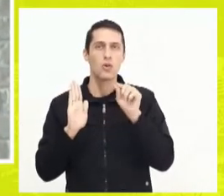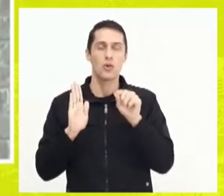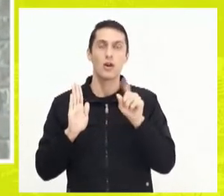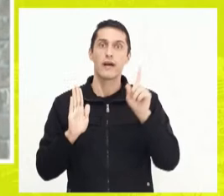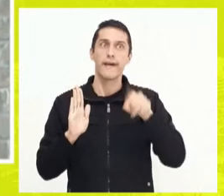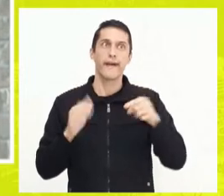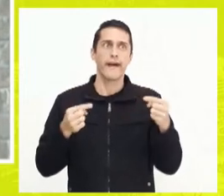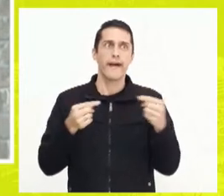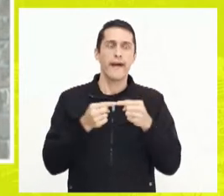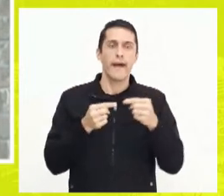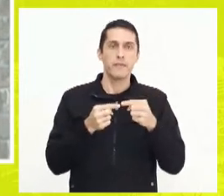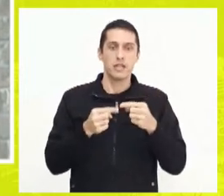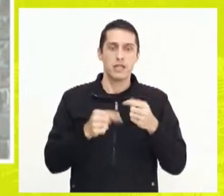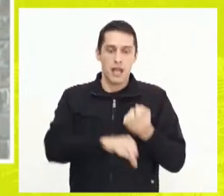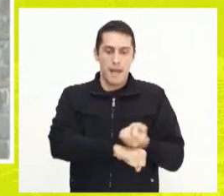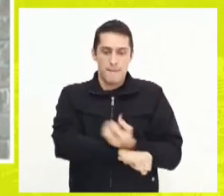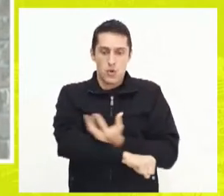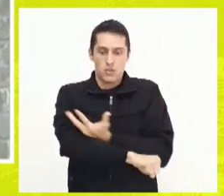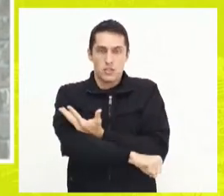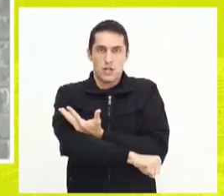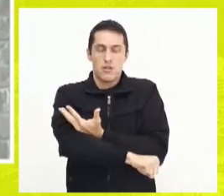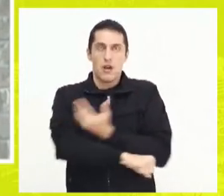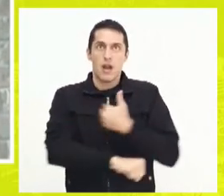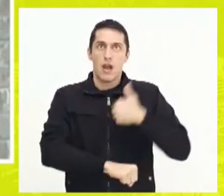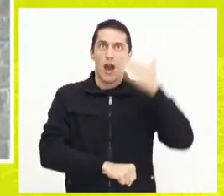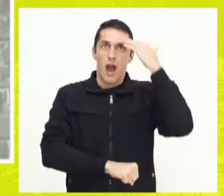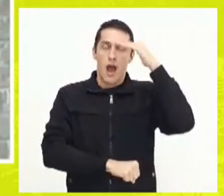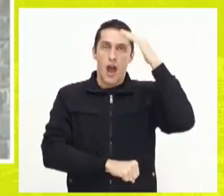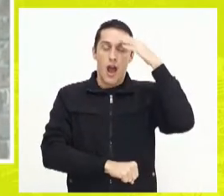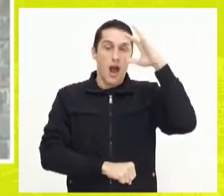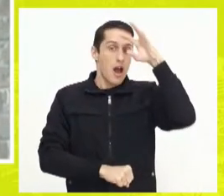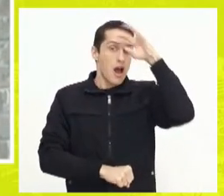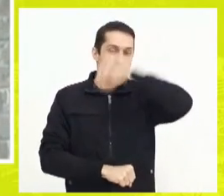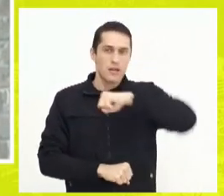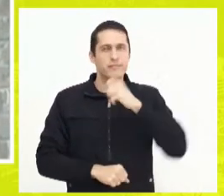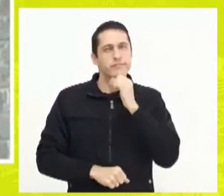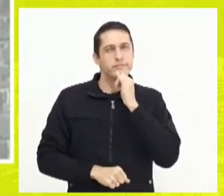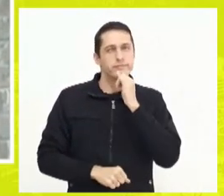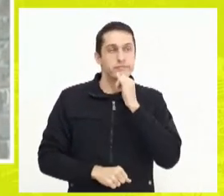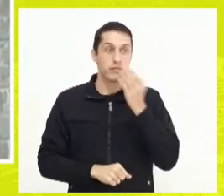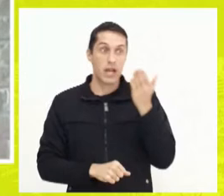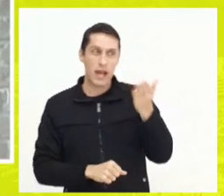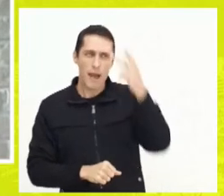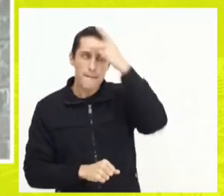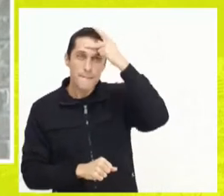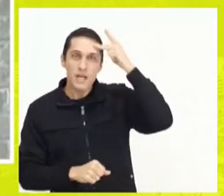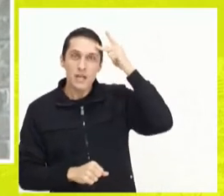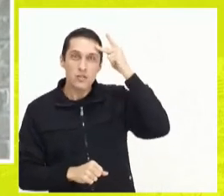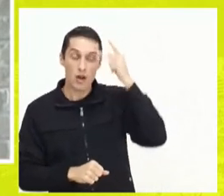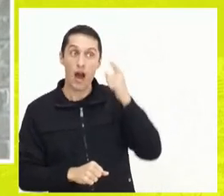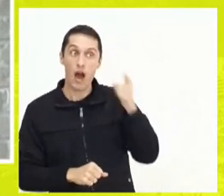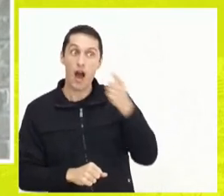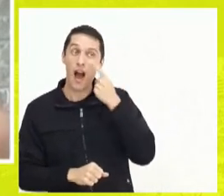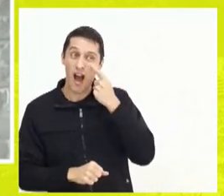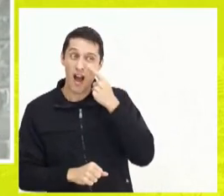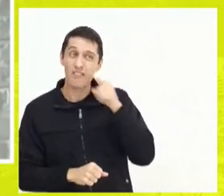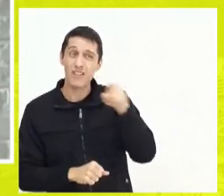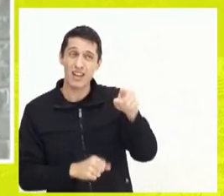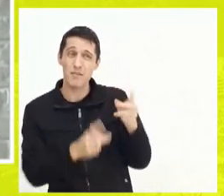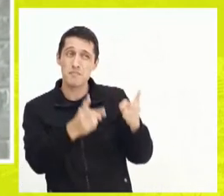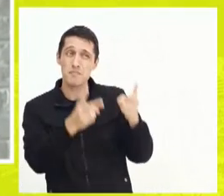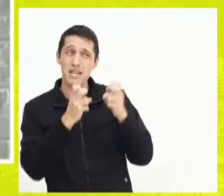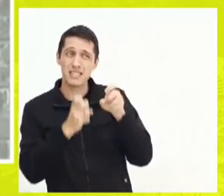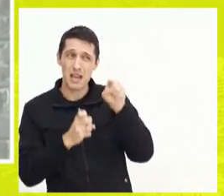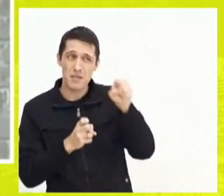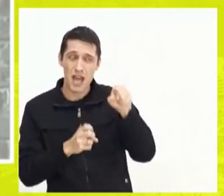of emotional literacy if someone is showing a burnout framework can i